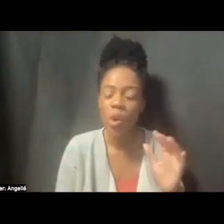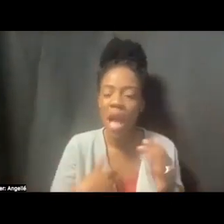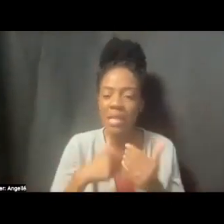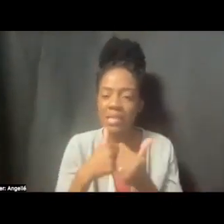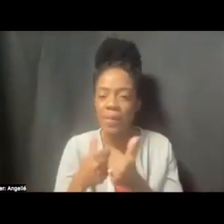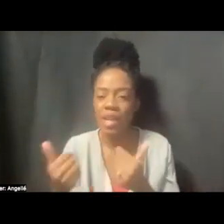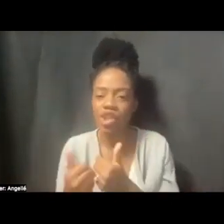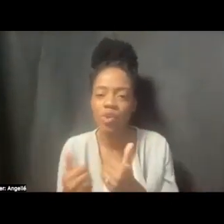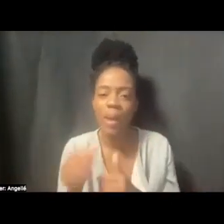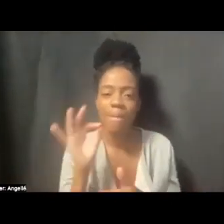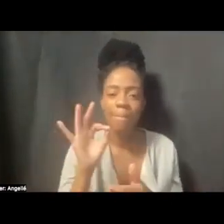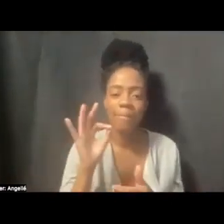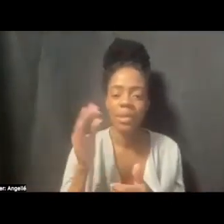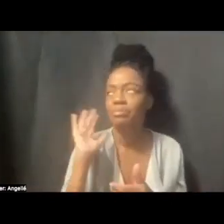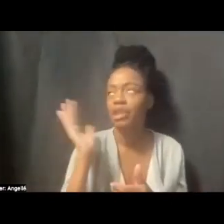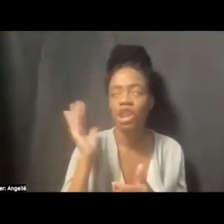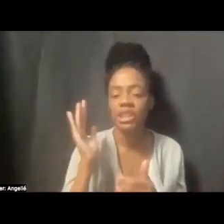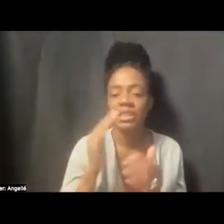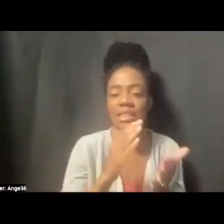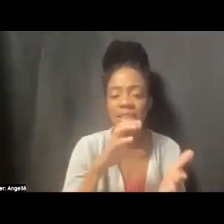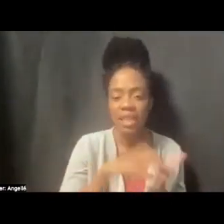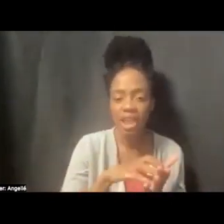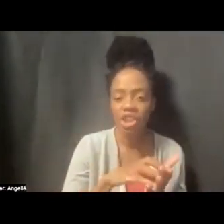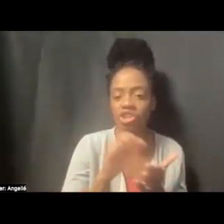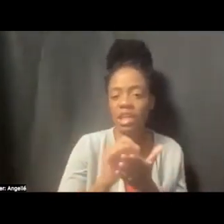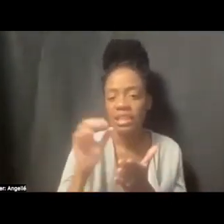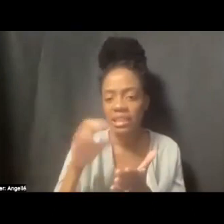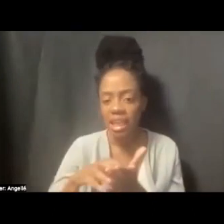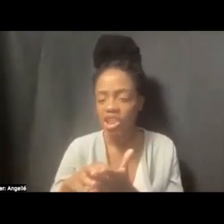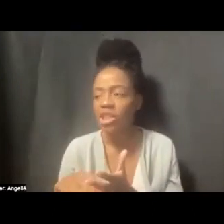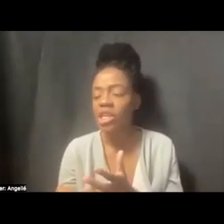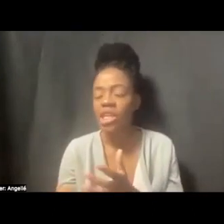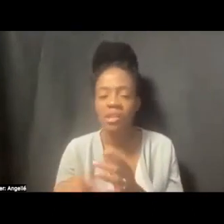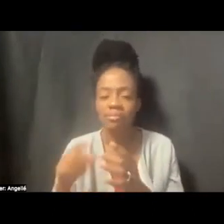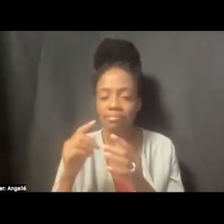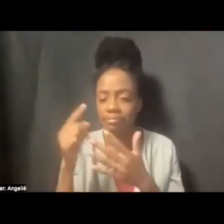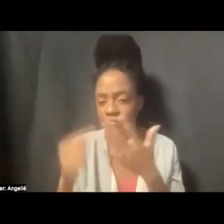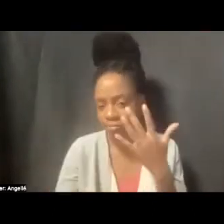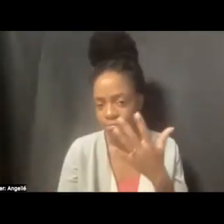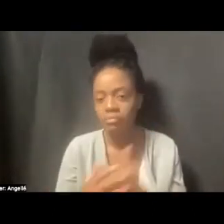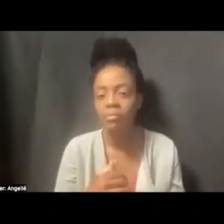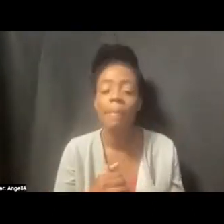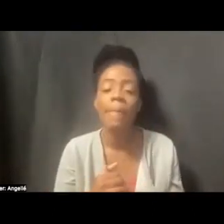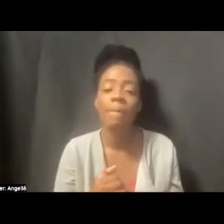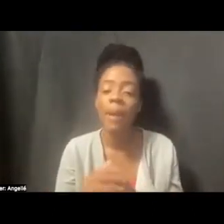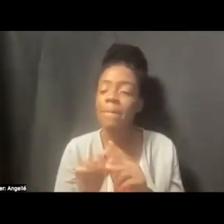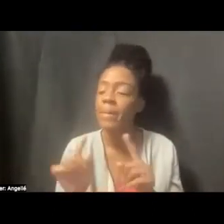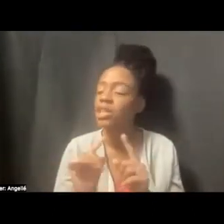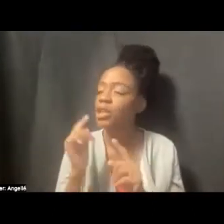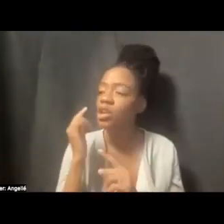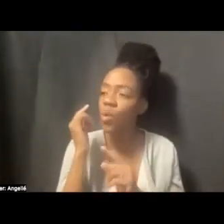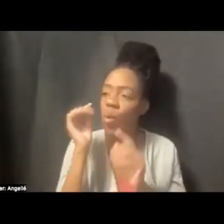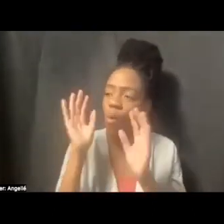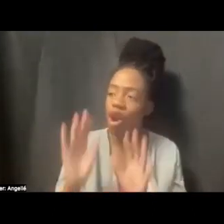outlining section, and then writing act one. And then a lot of writers wanted to do act two and three with me. And so it's been really, really wonderful to hear all these